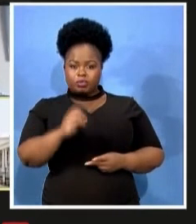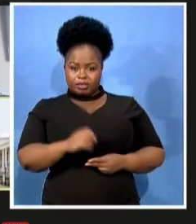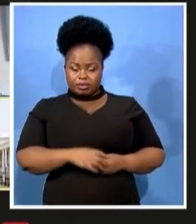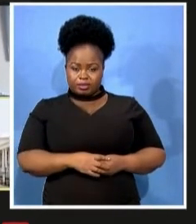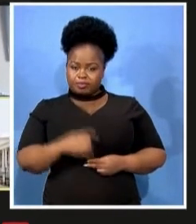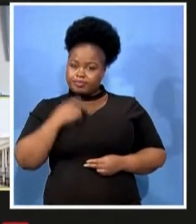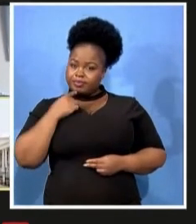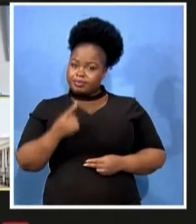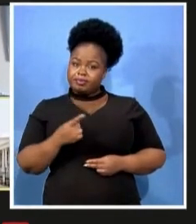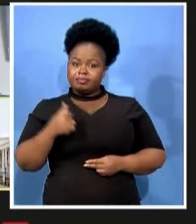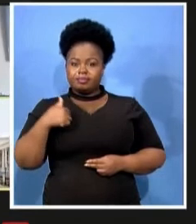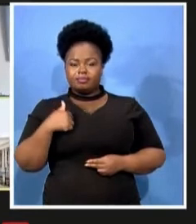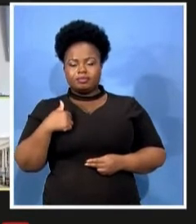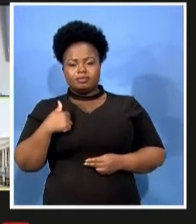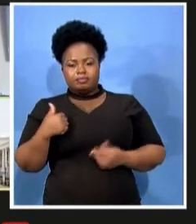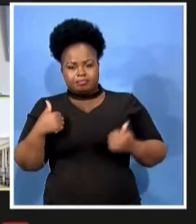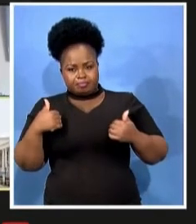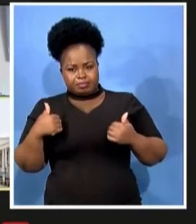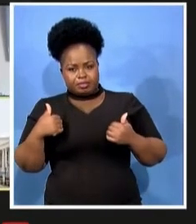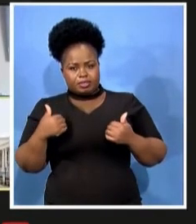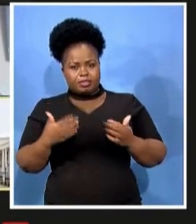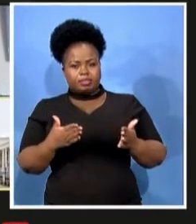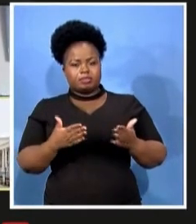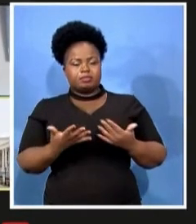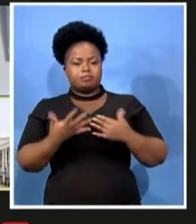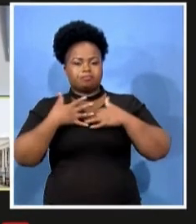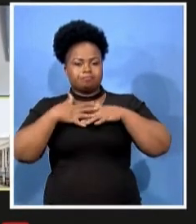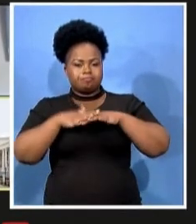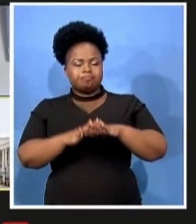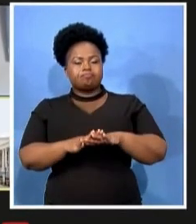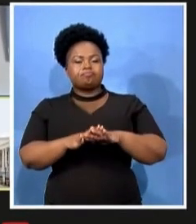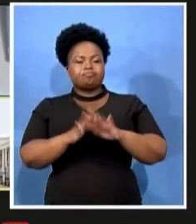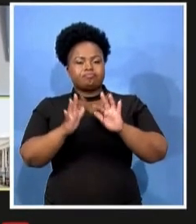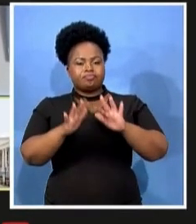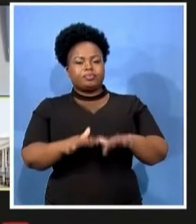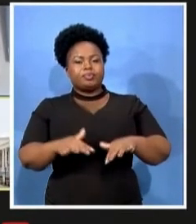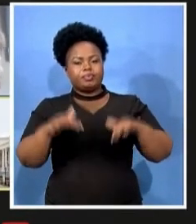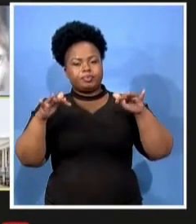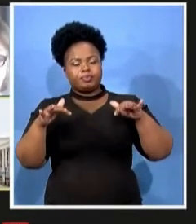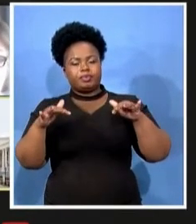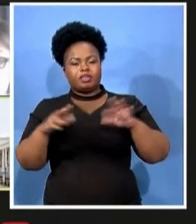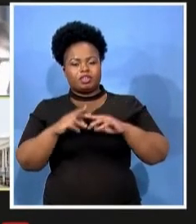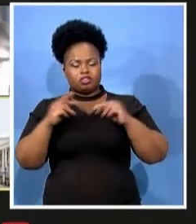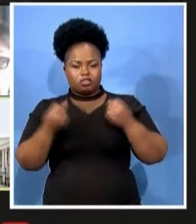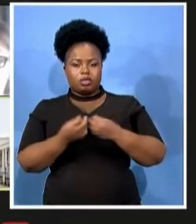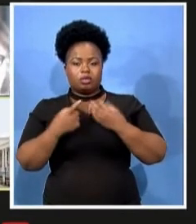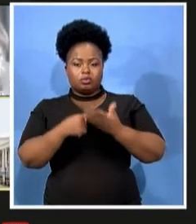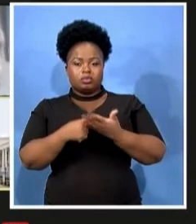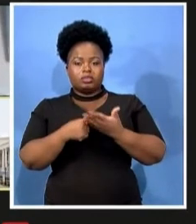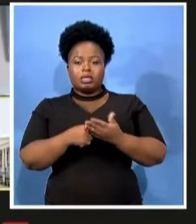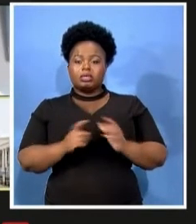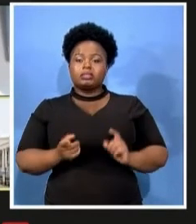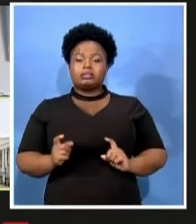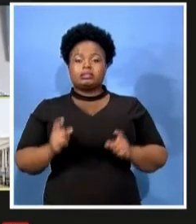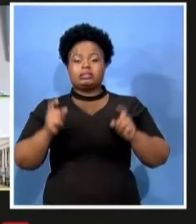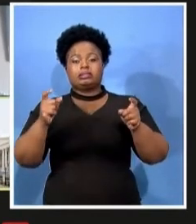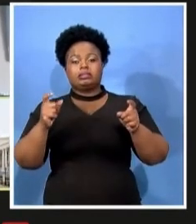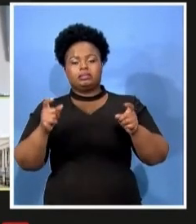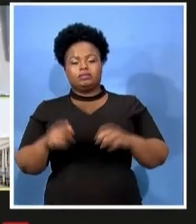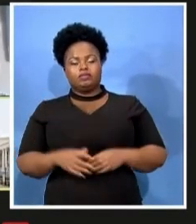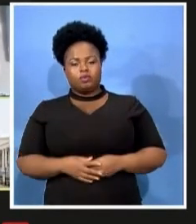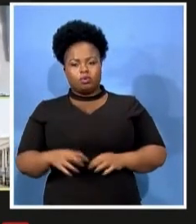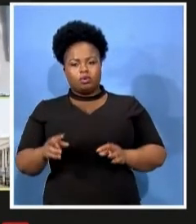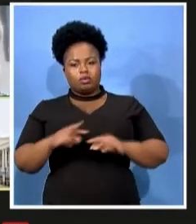reconvene the National Assembly in order to debate as a matter of urgent national importance the rollout of